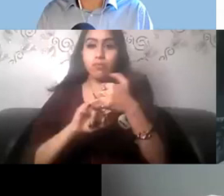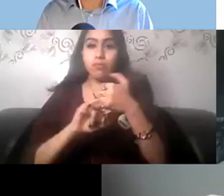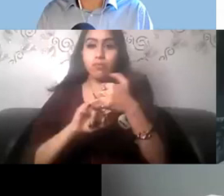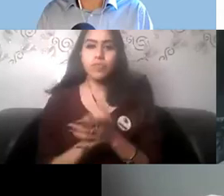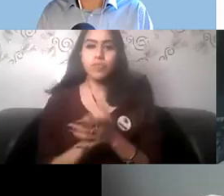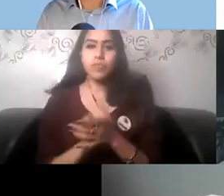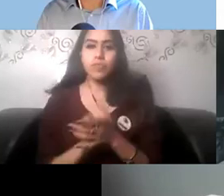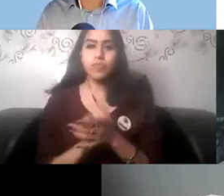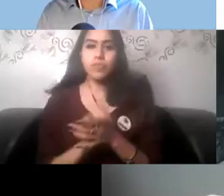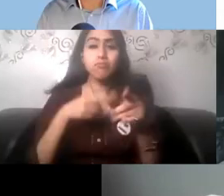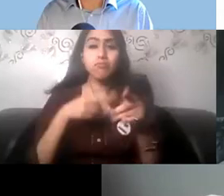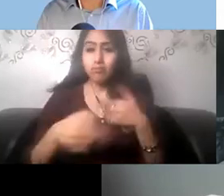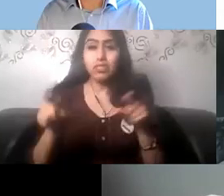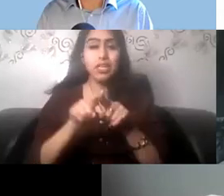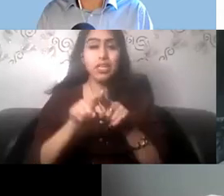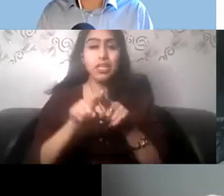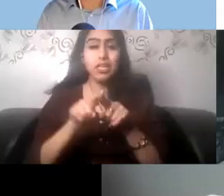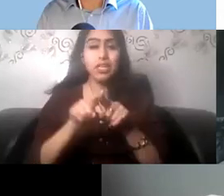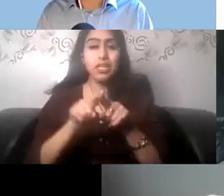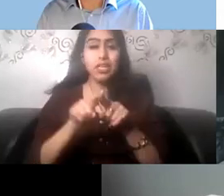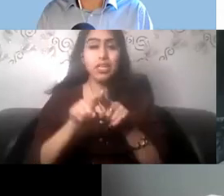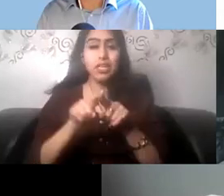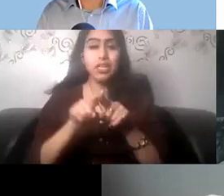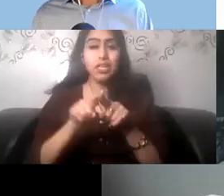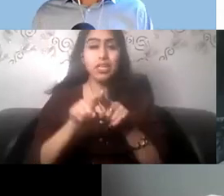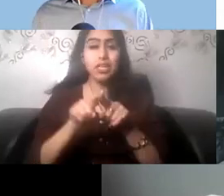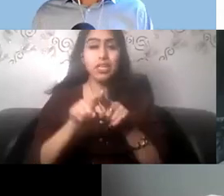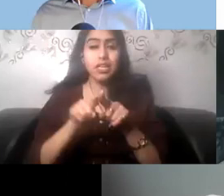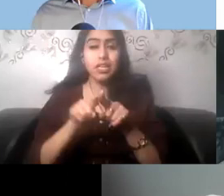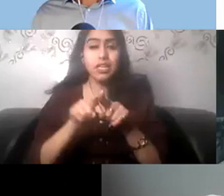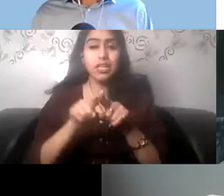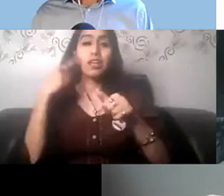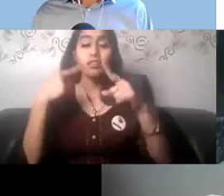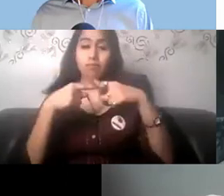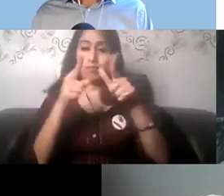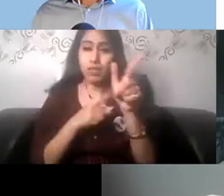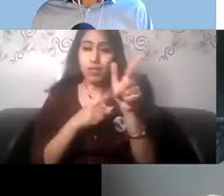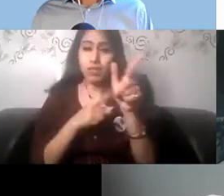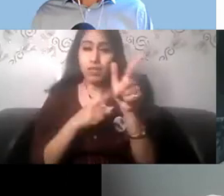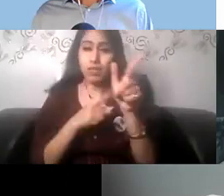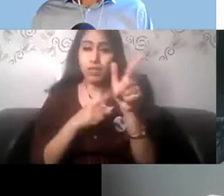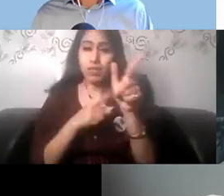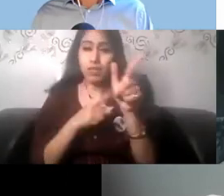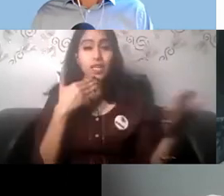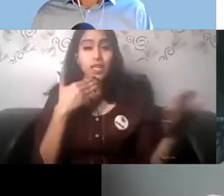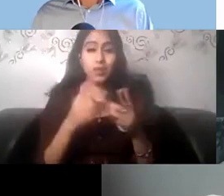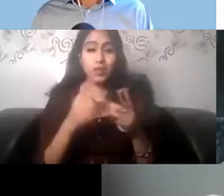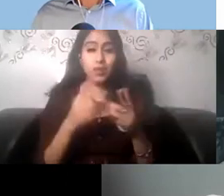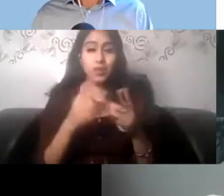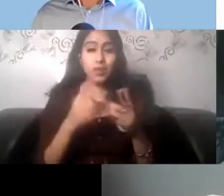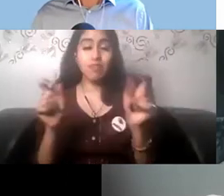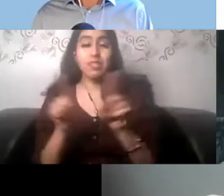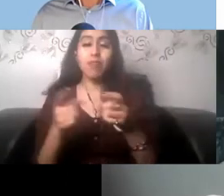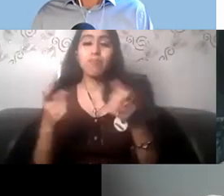we keep on adding new and new personalities in the country and now outside the country. So I'm very thankful to people who have joined